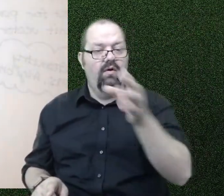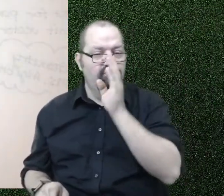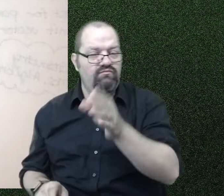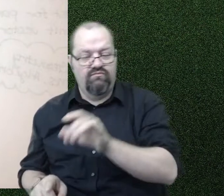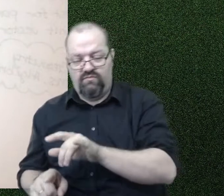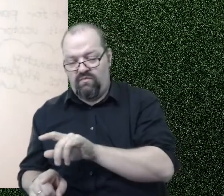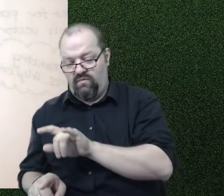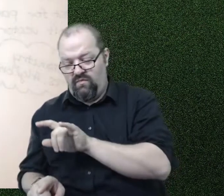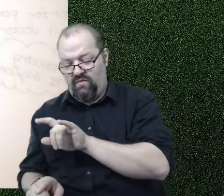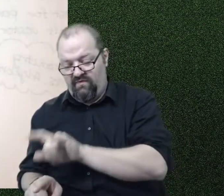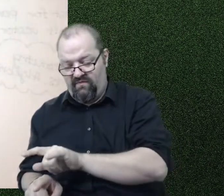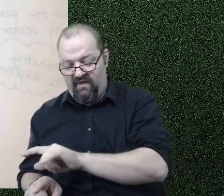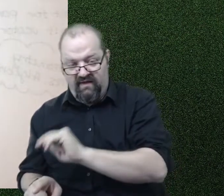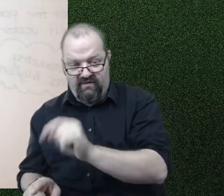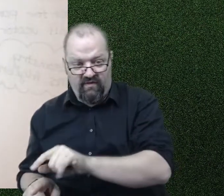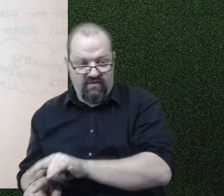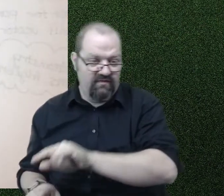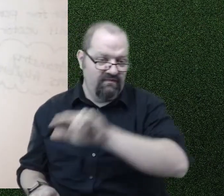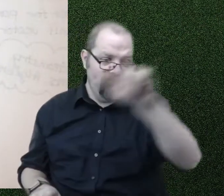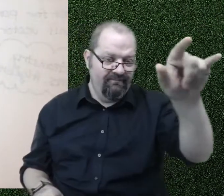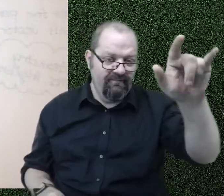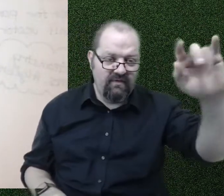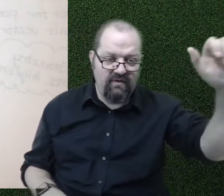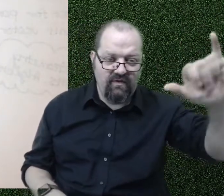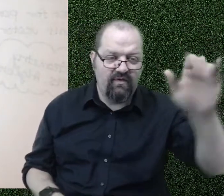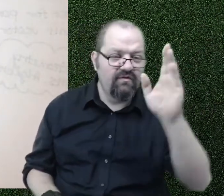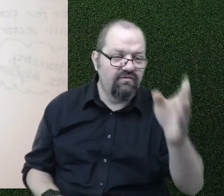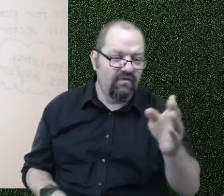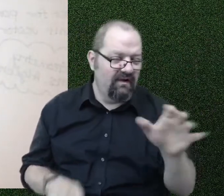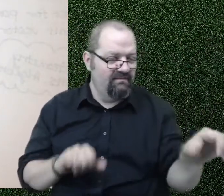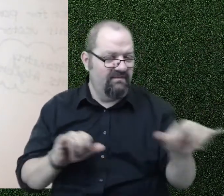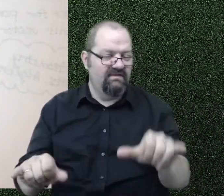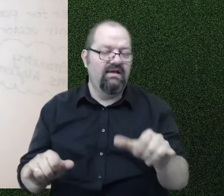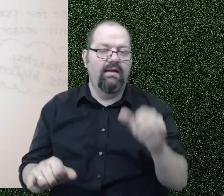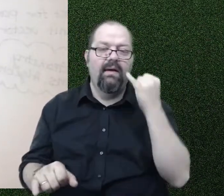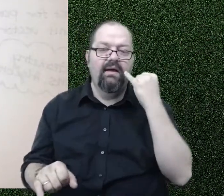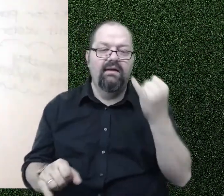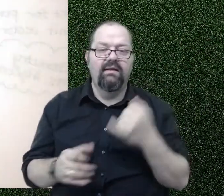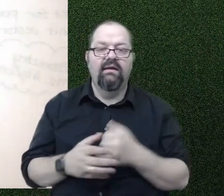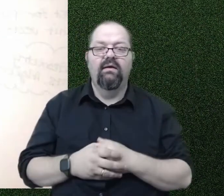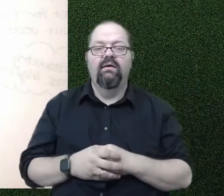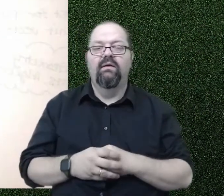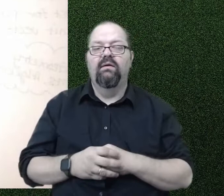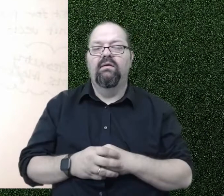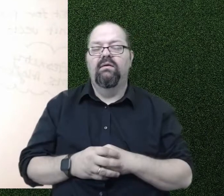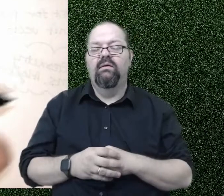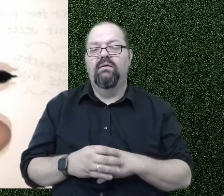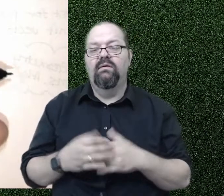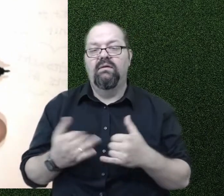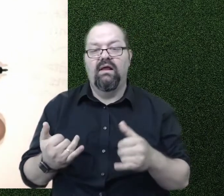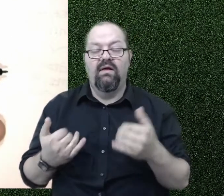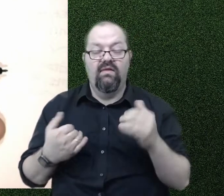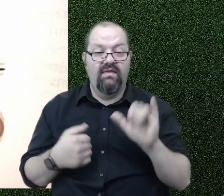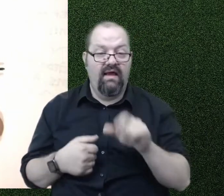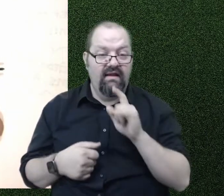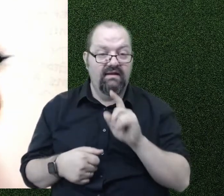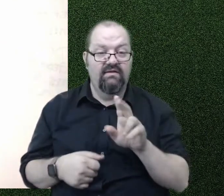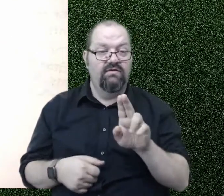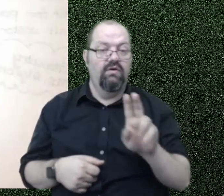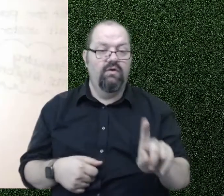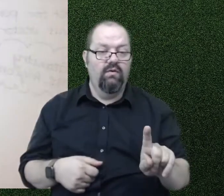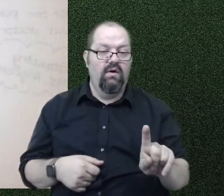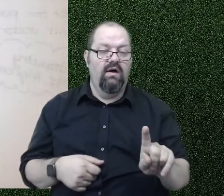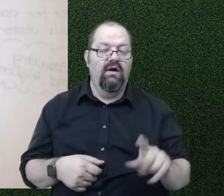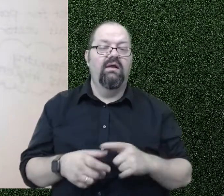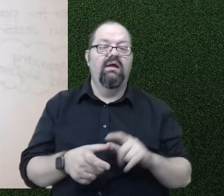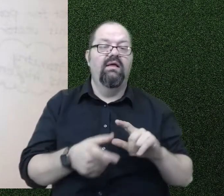Question is, what are the components of that? Geometrically, let's look at the picture. I've got this is u1 and this is